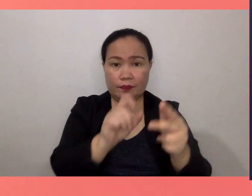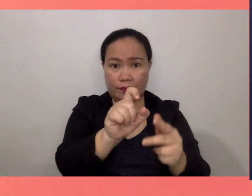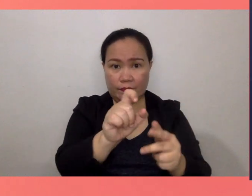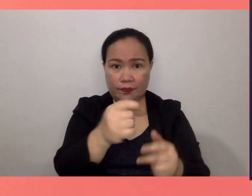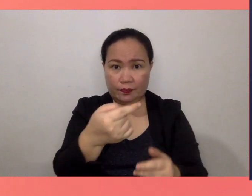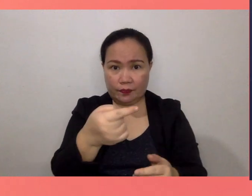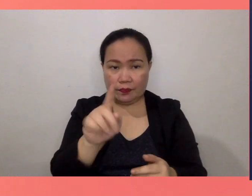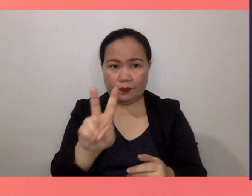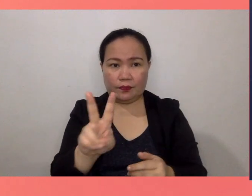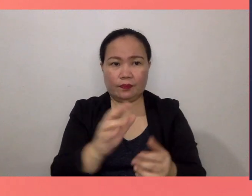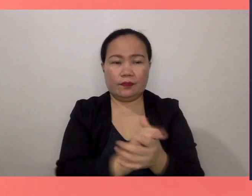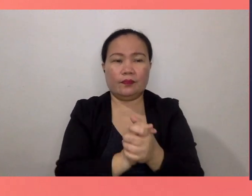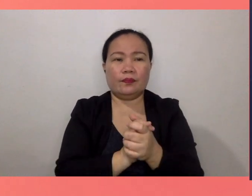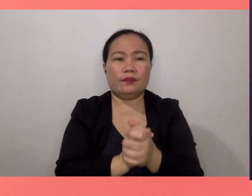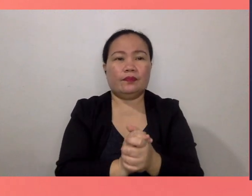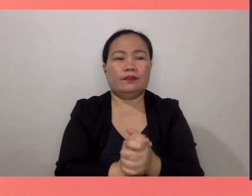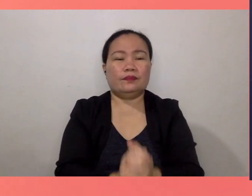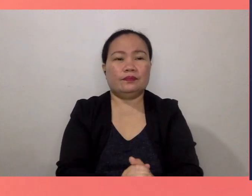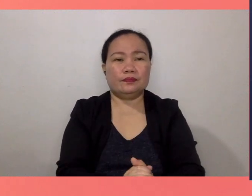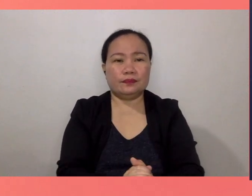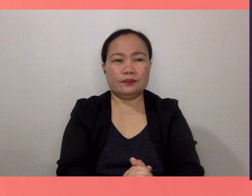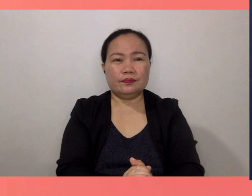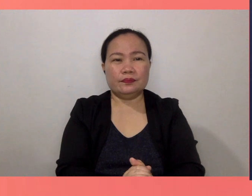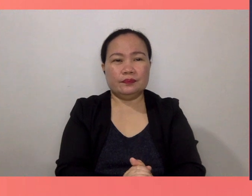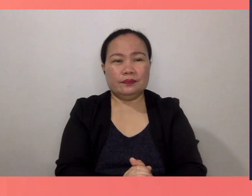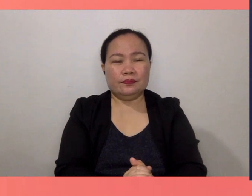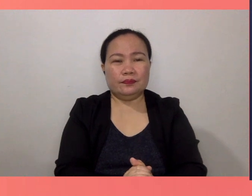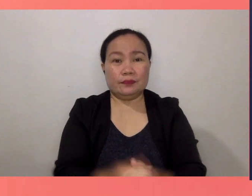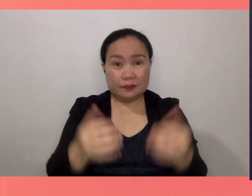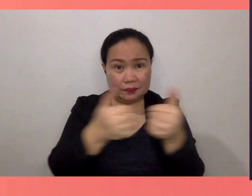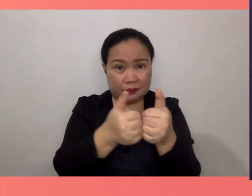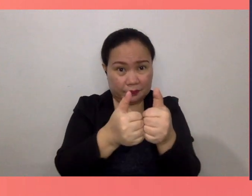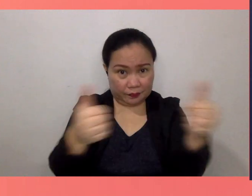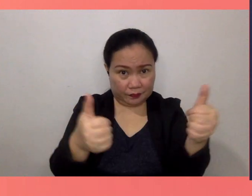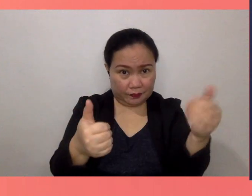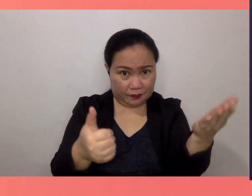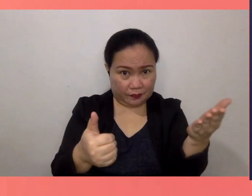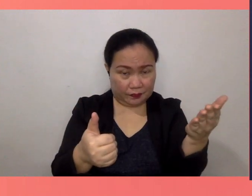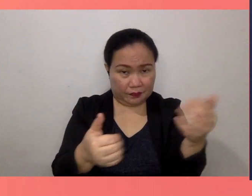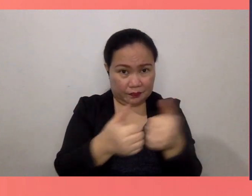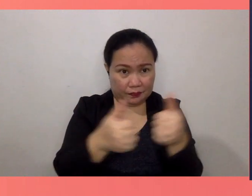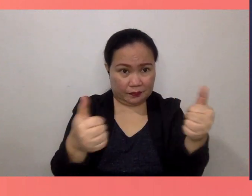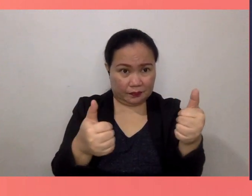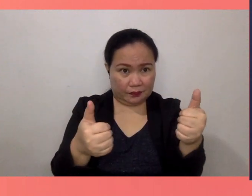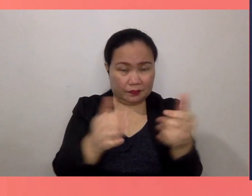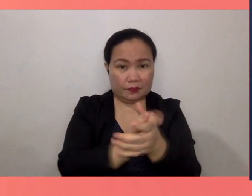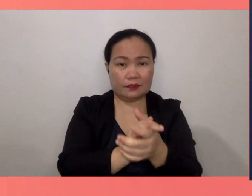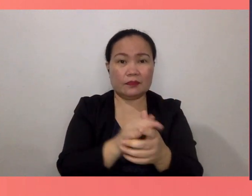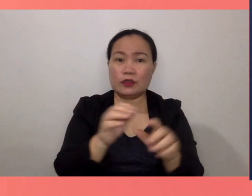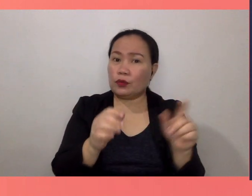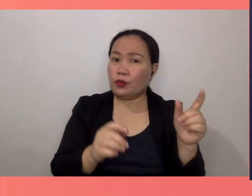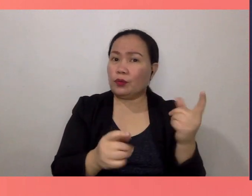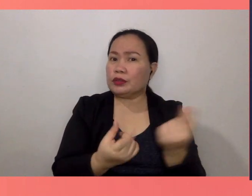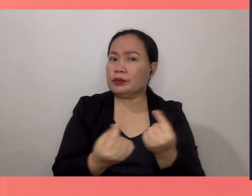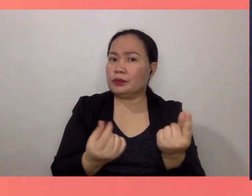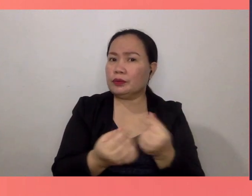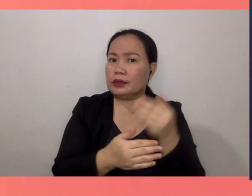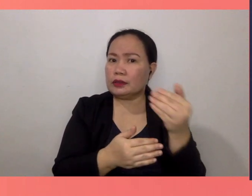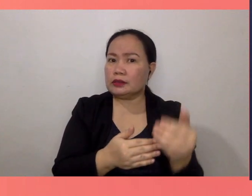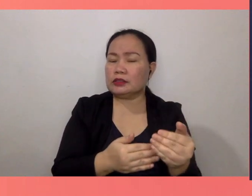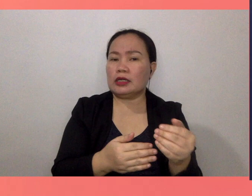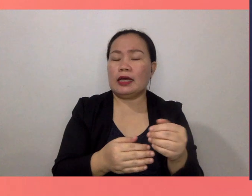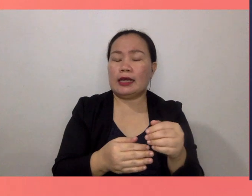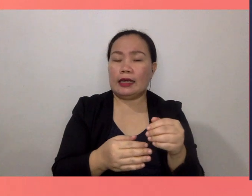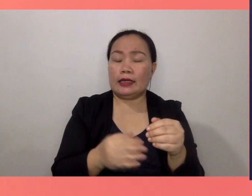na yung ano natin, no? Yung given natin. So, therefore, ang gagawin na lang natin, i-cube natin both